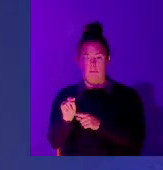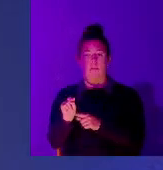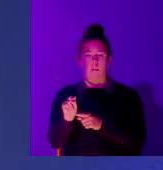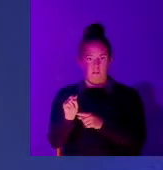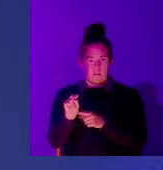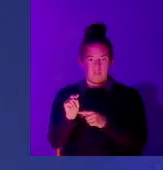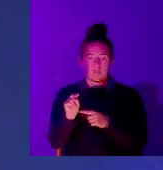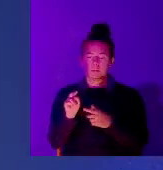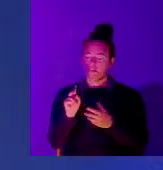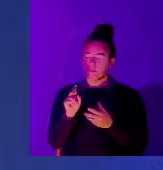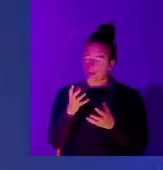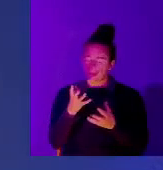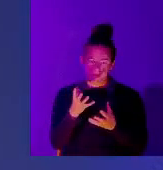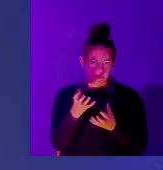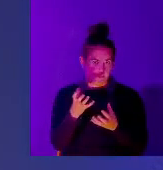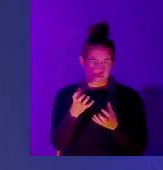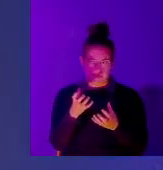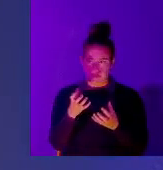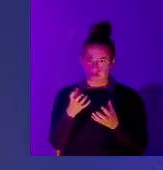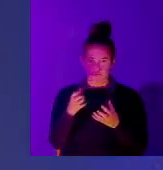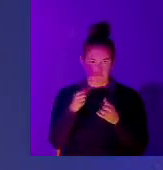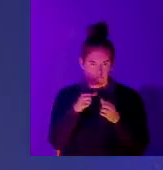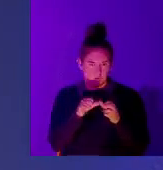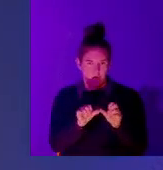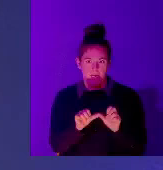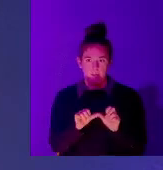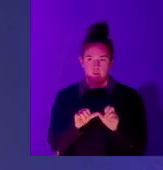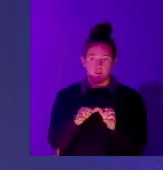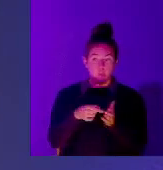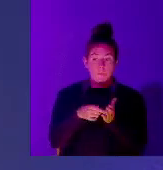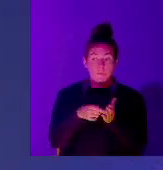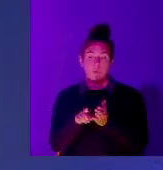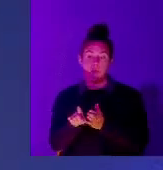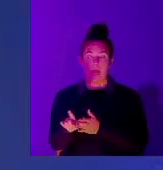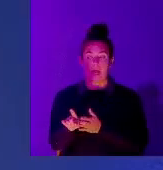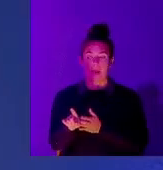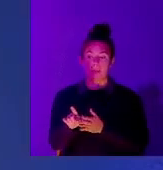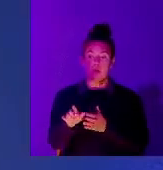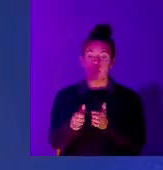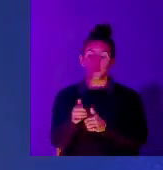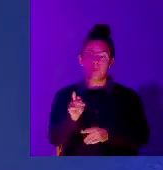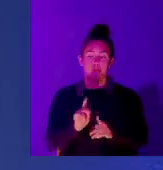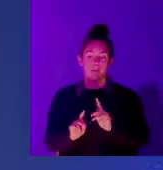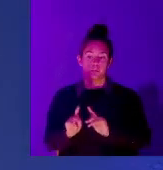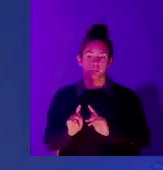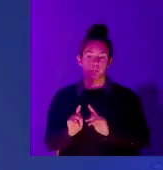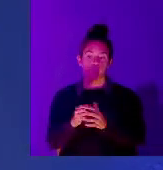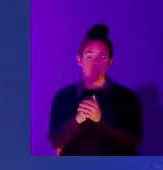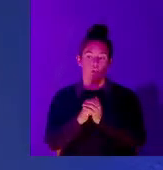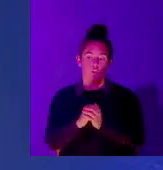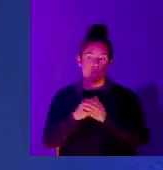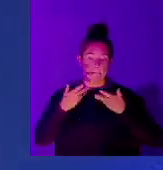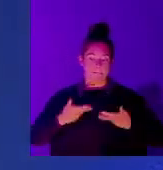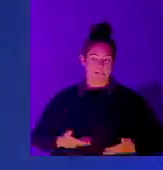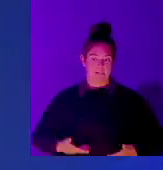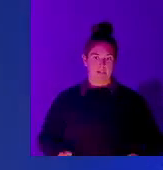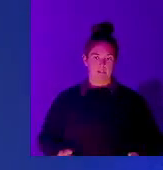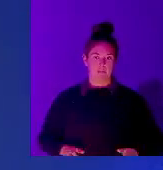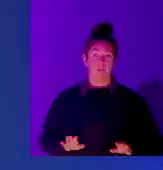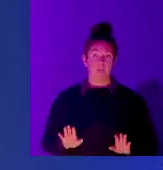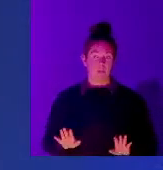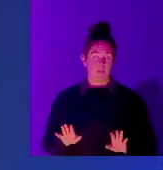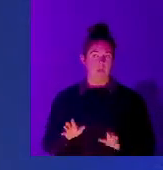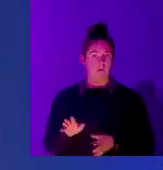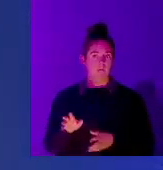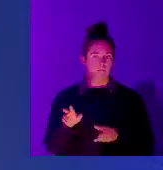bribe Jesus to worship him. Watch for any teacher who looks to be exalted